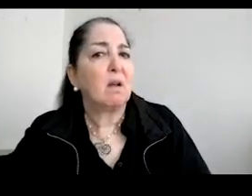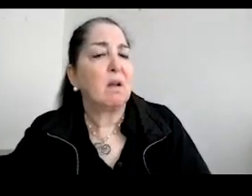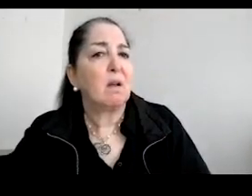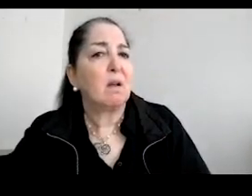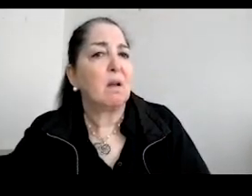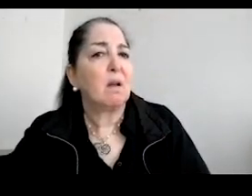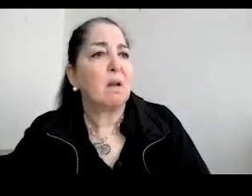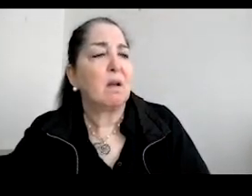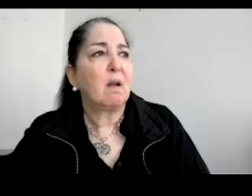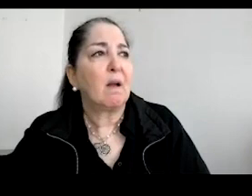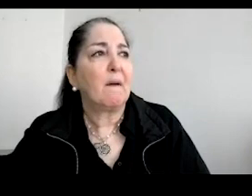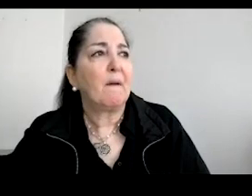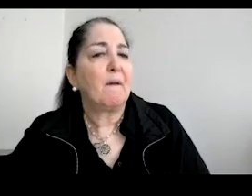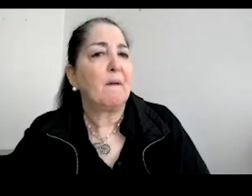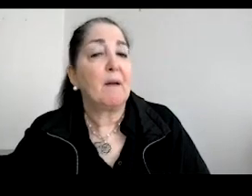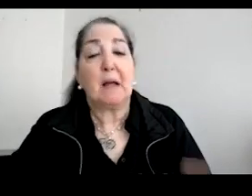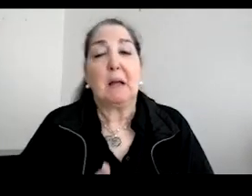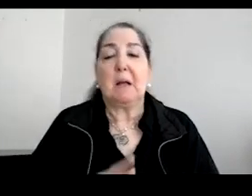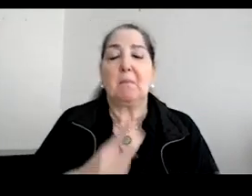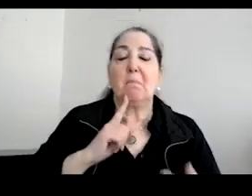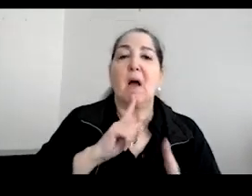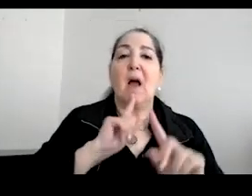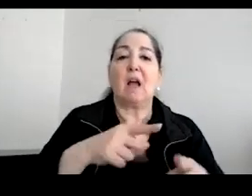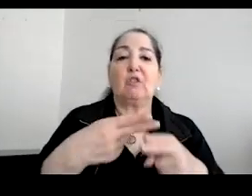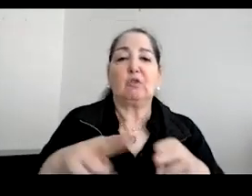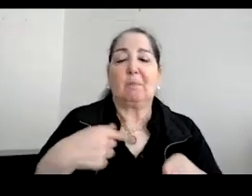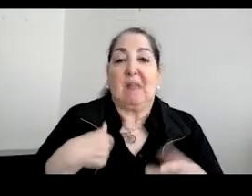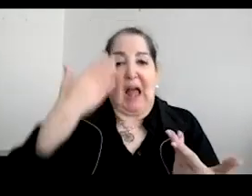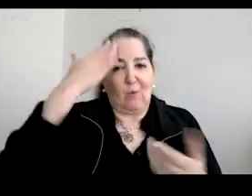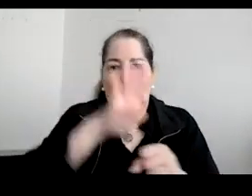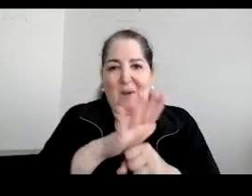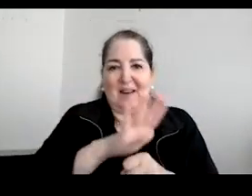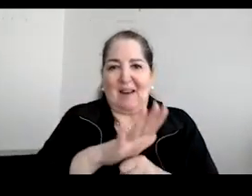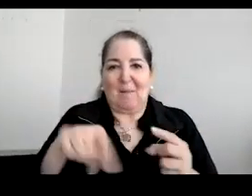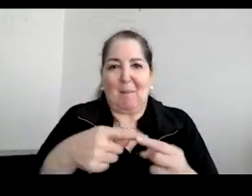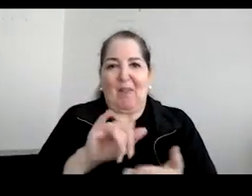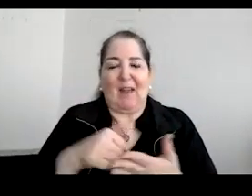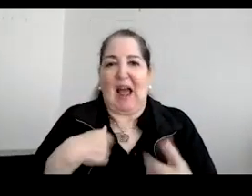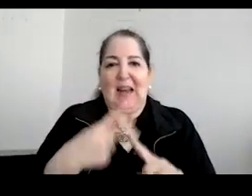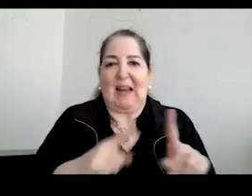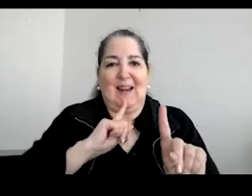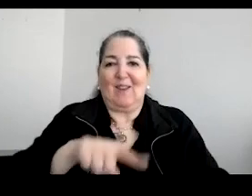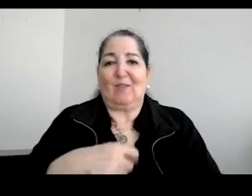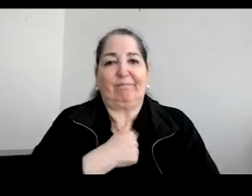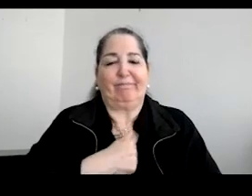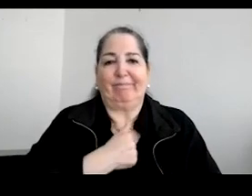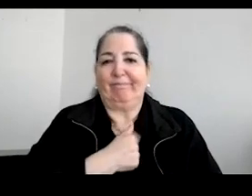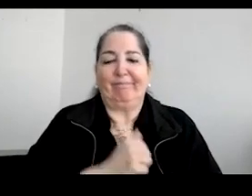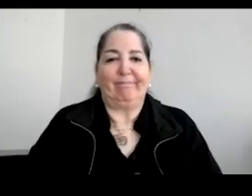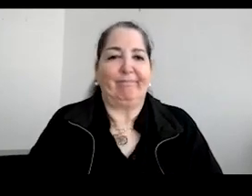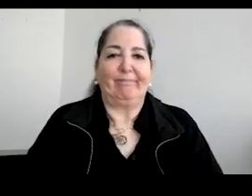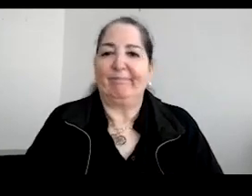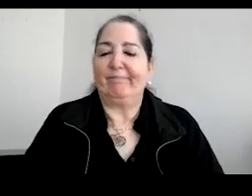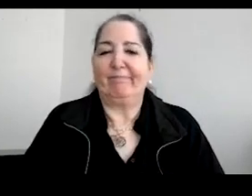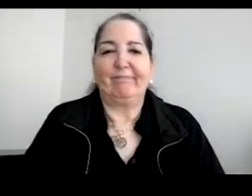Yeah, I think the short answer is that I don't think I know enough about that to speak to it. I don't think it's the